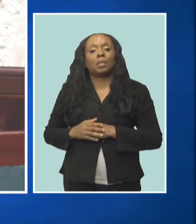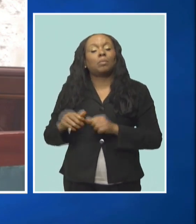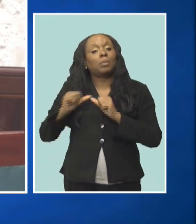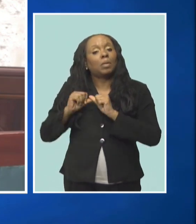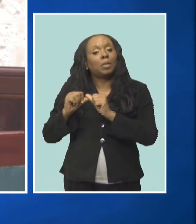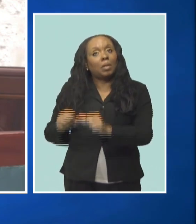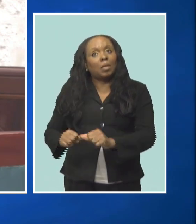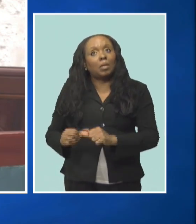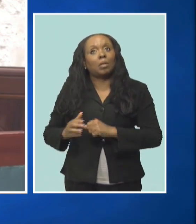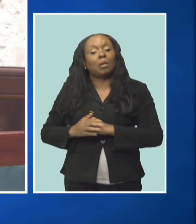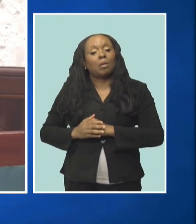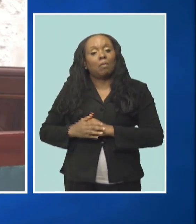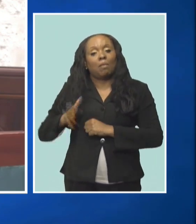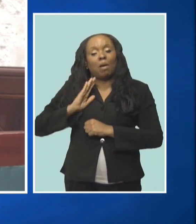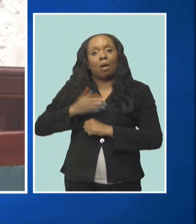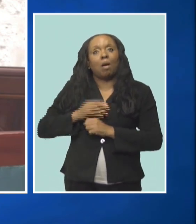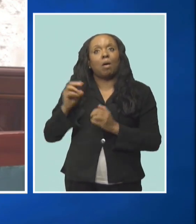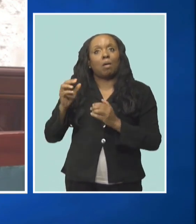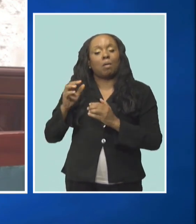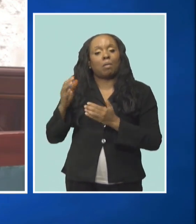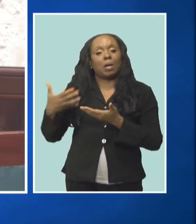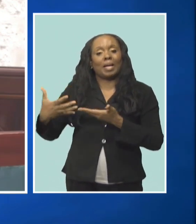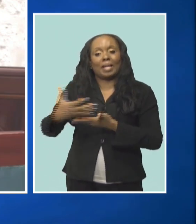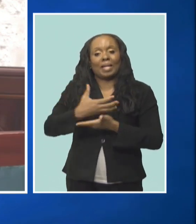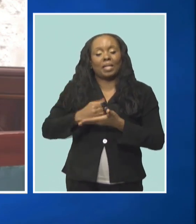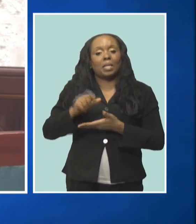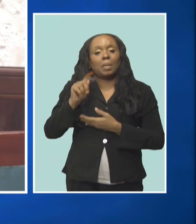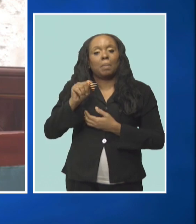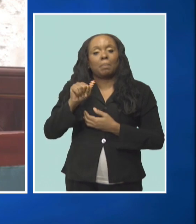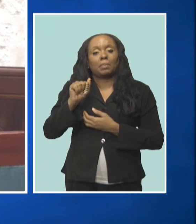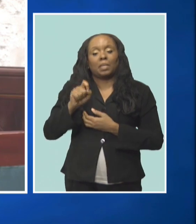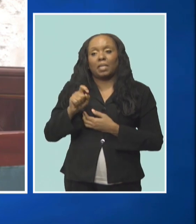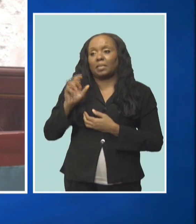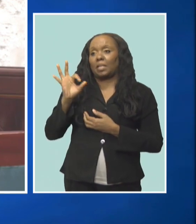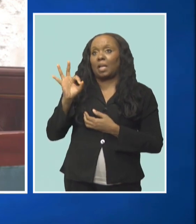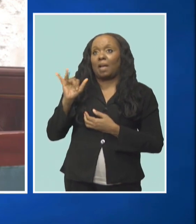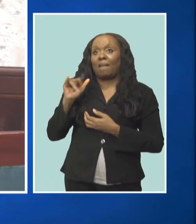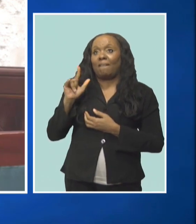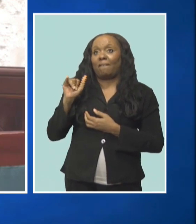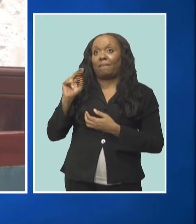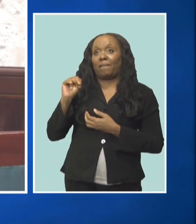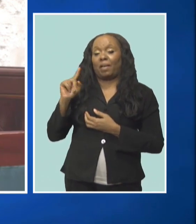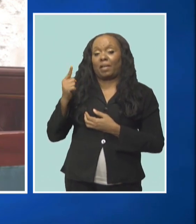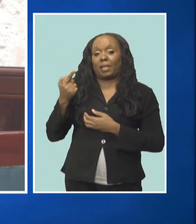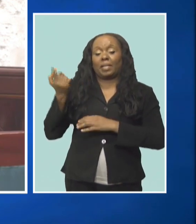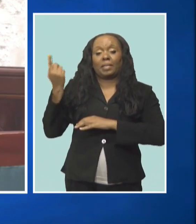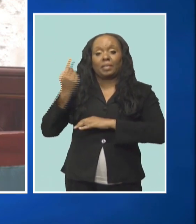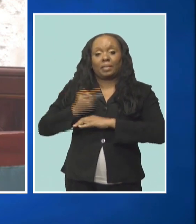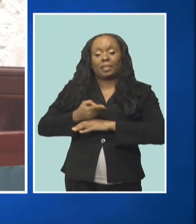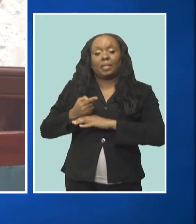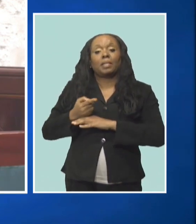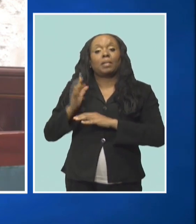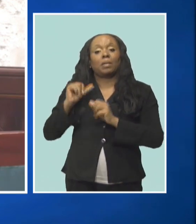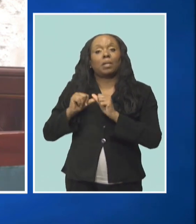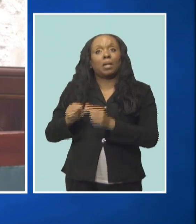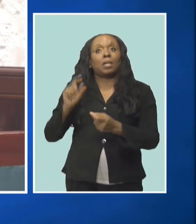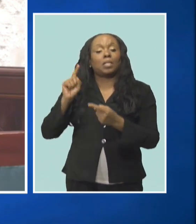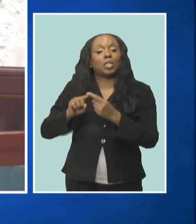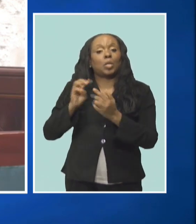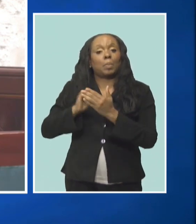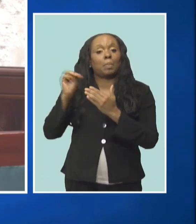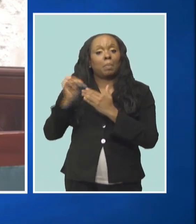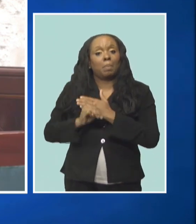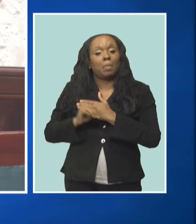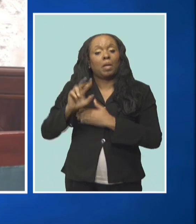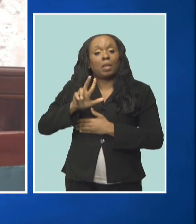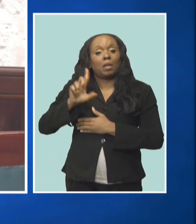2025, sir, corporate income tax filing date to March 31st, 2025, to